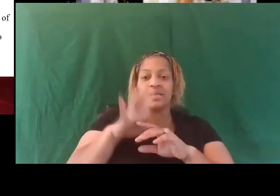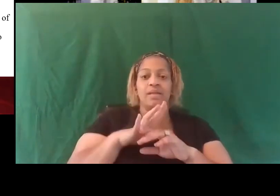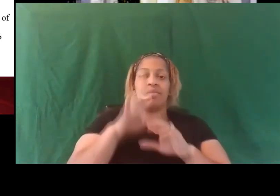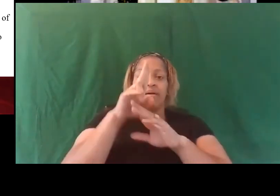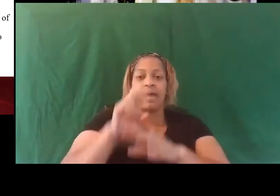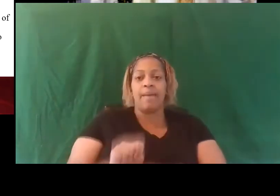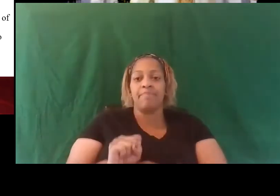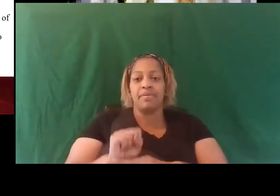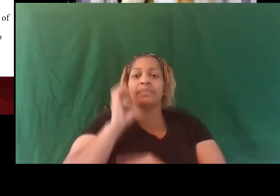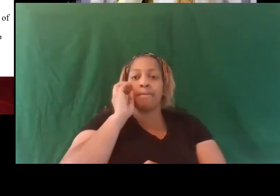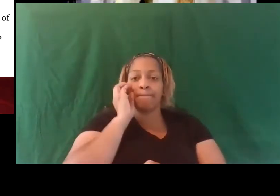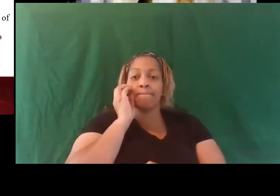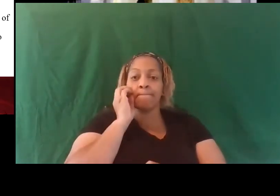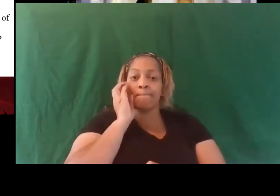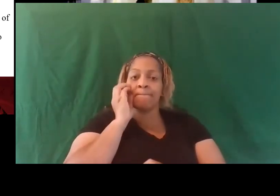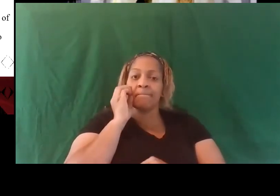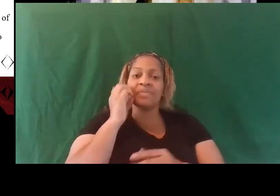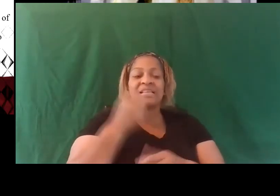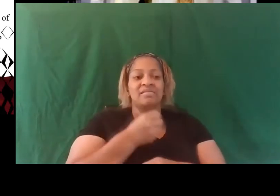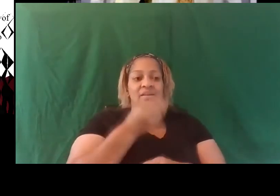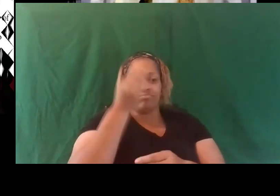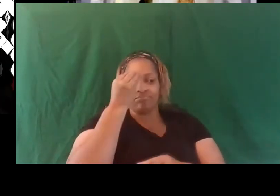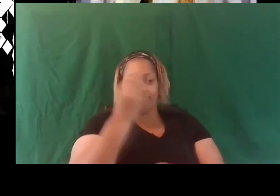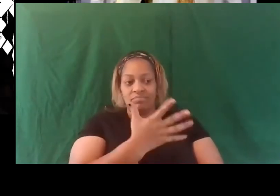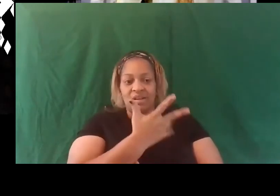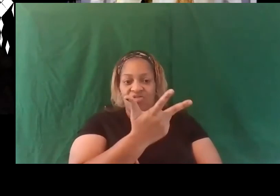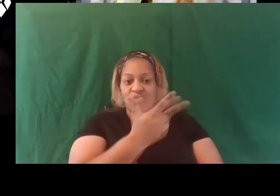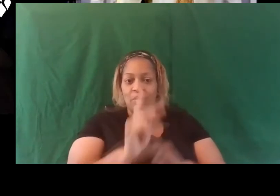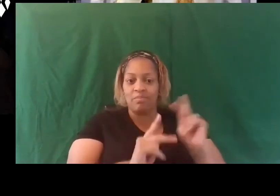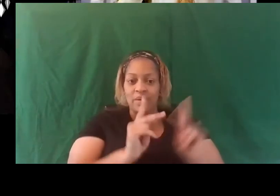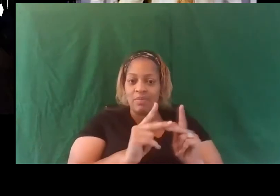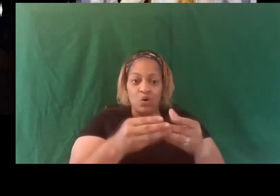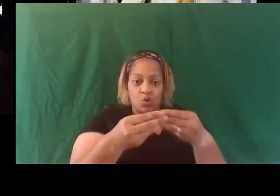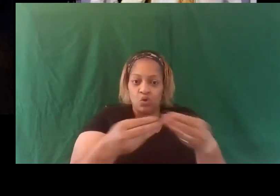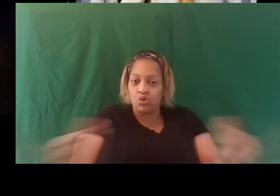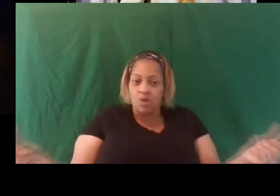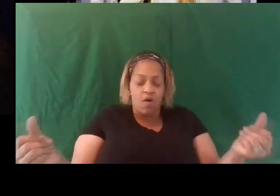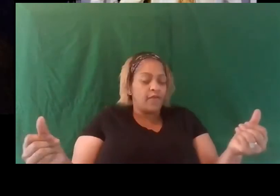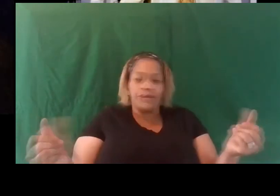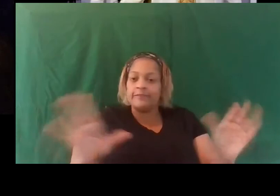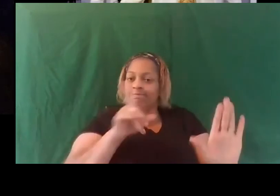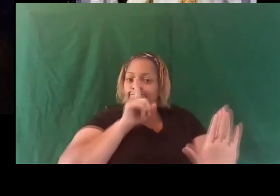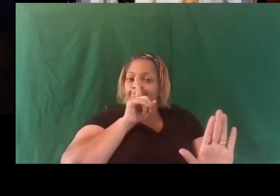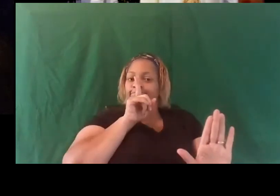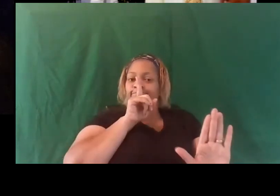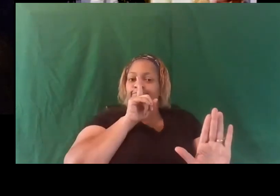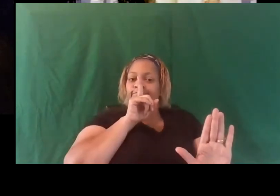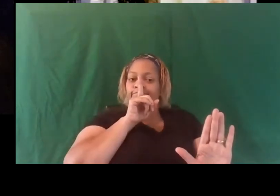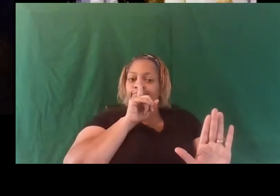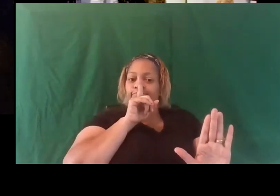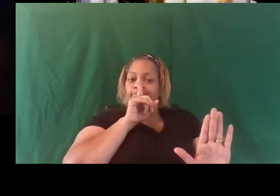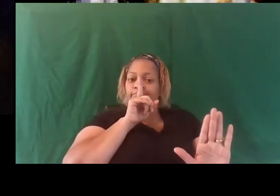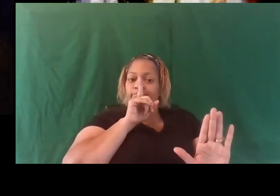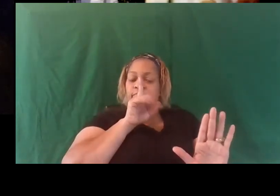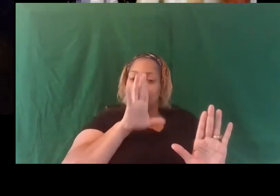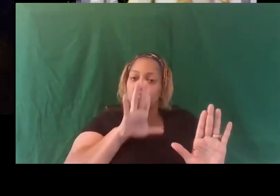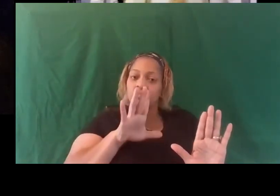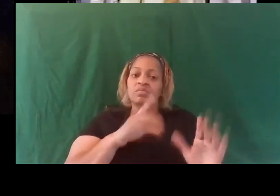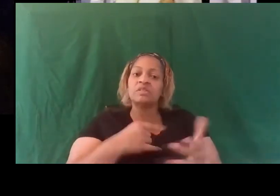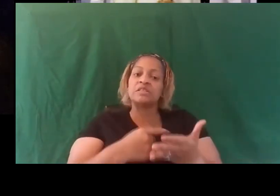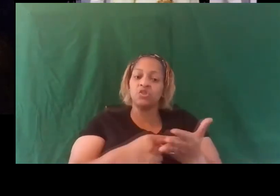people. Nothing about solving it yet. Pause and breathe. This